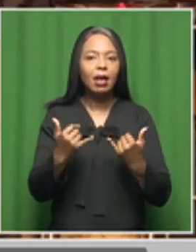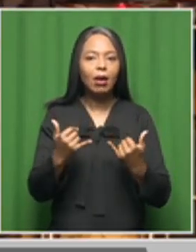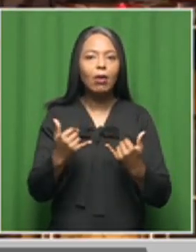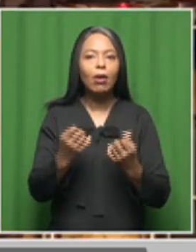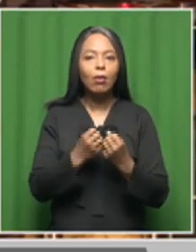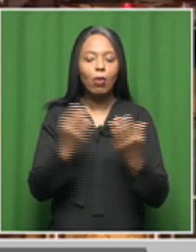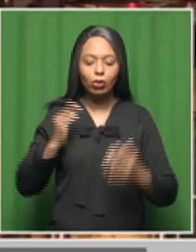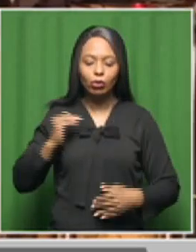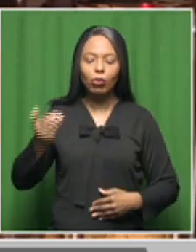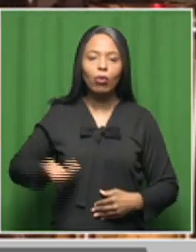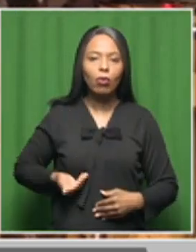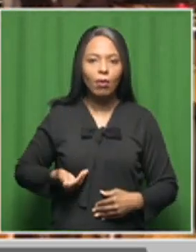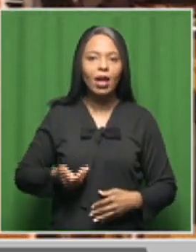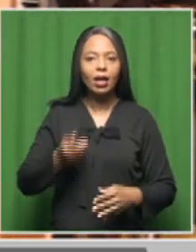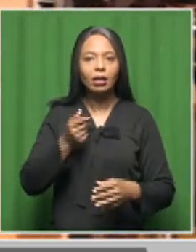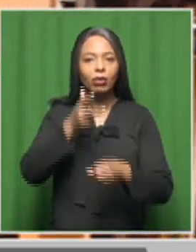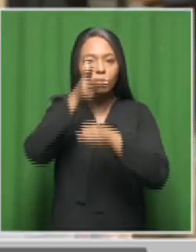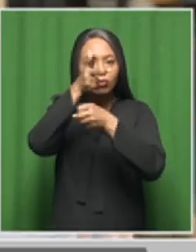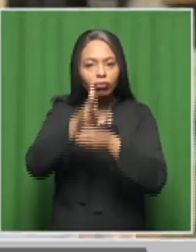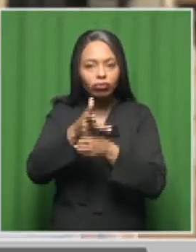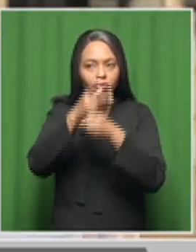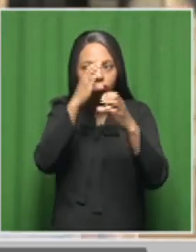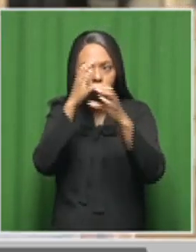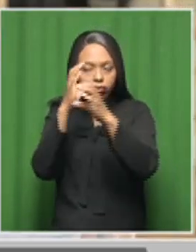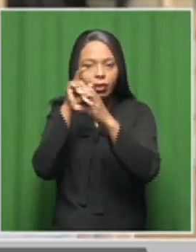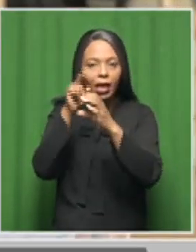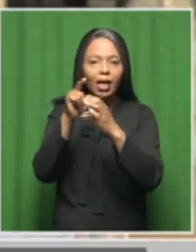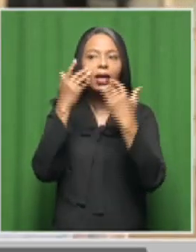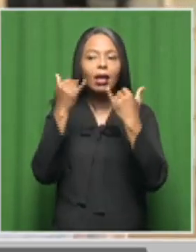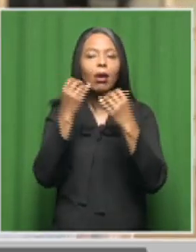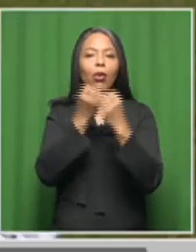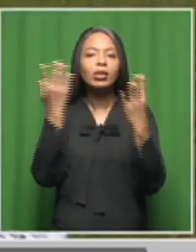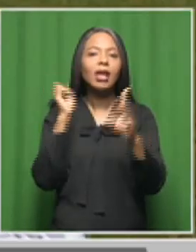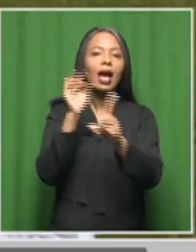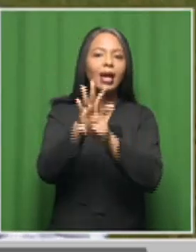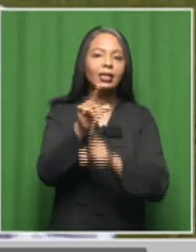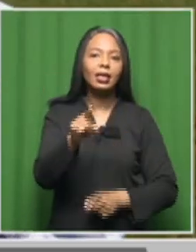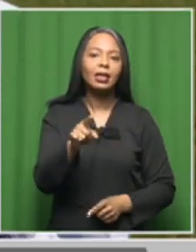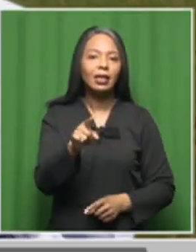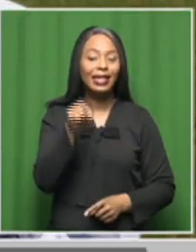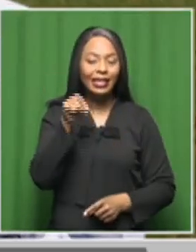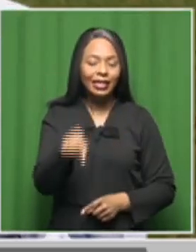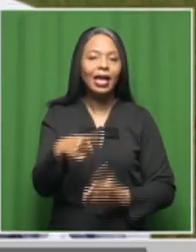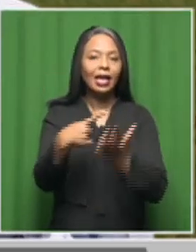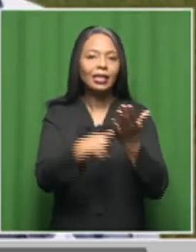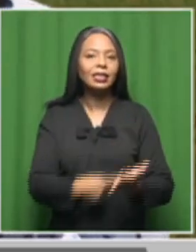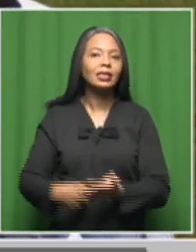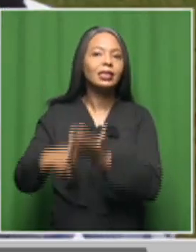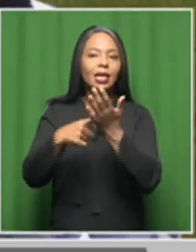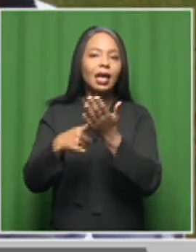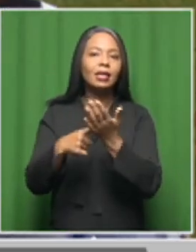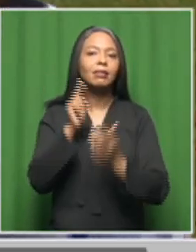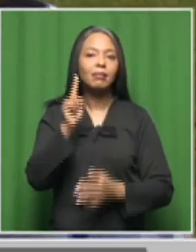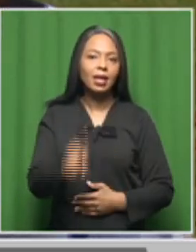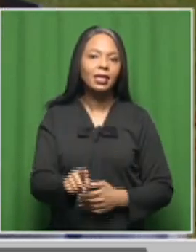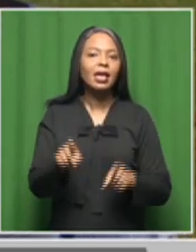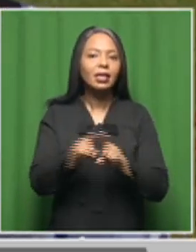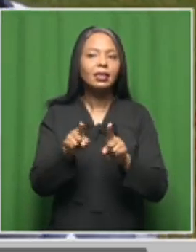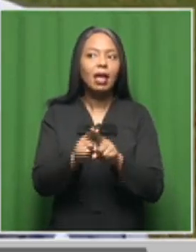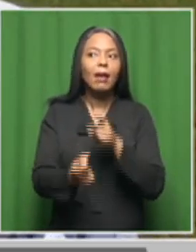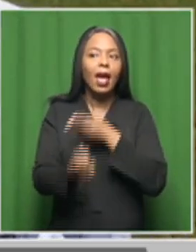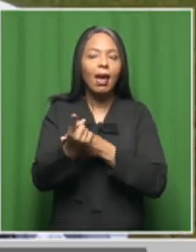them. And of course, we can't do this without also discussing what's happening in Gaza, where journalists are being